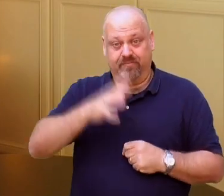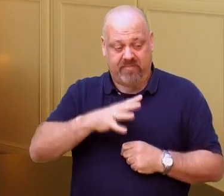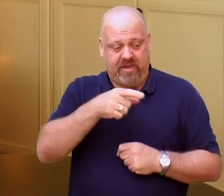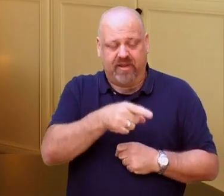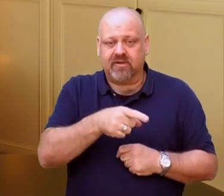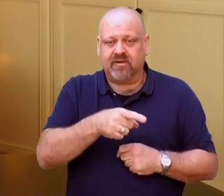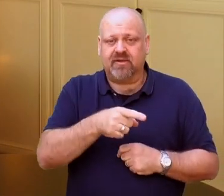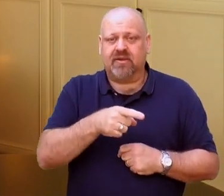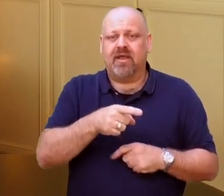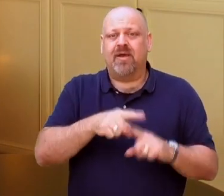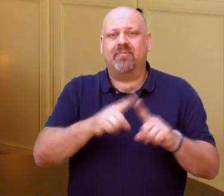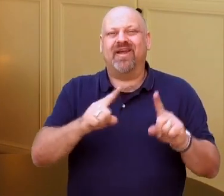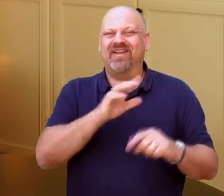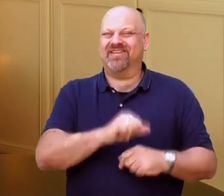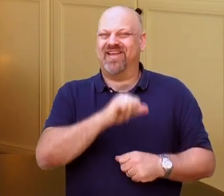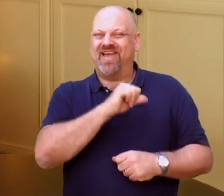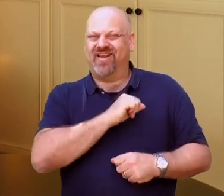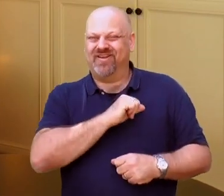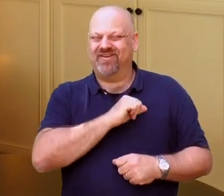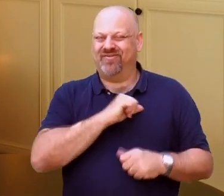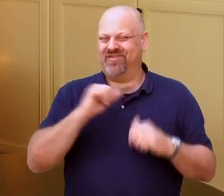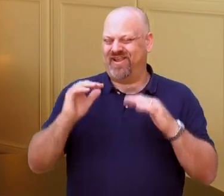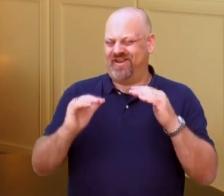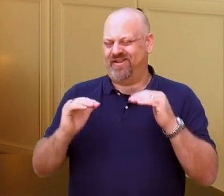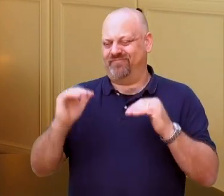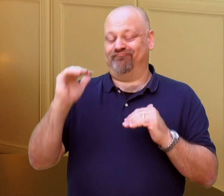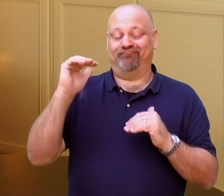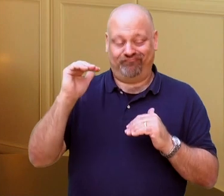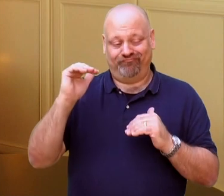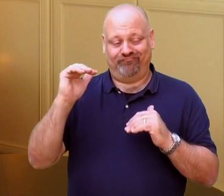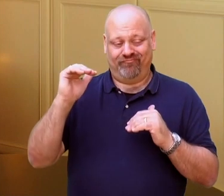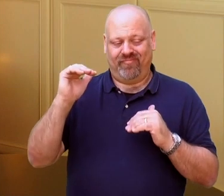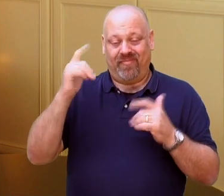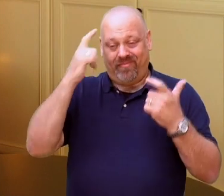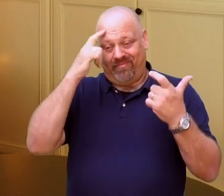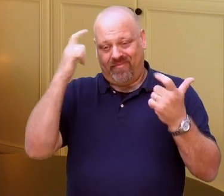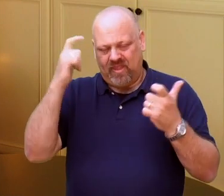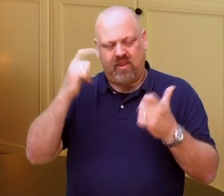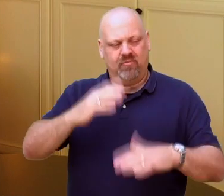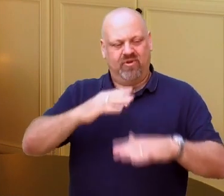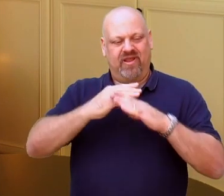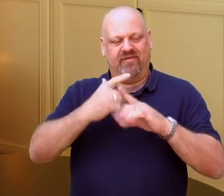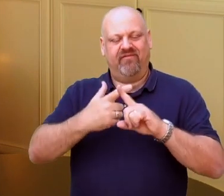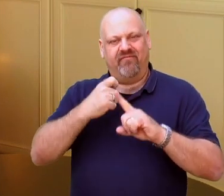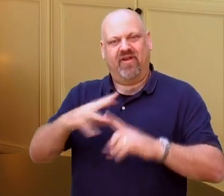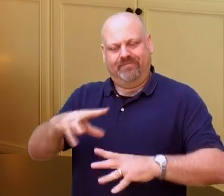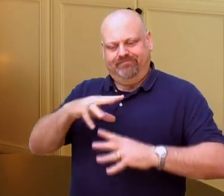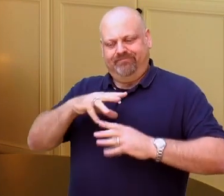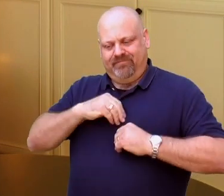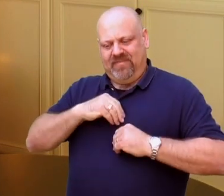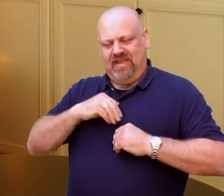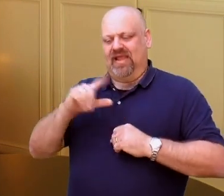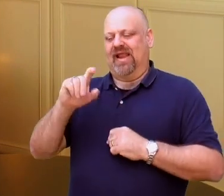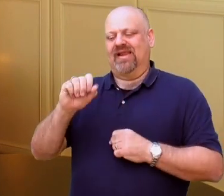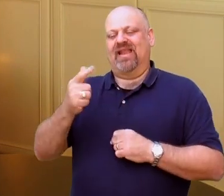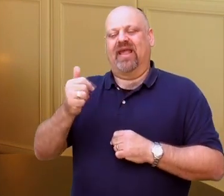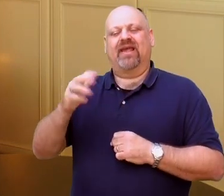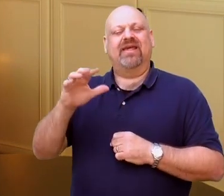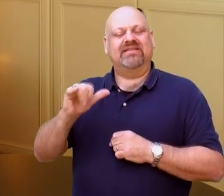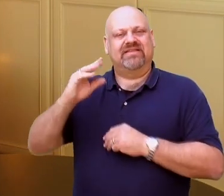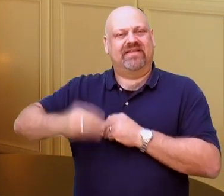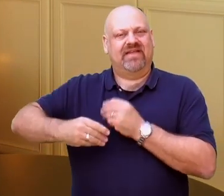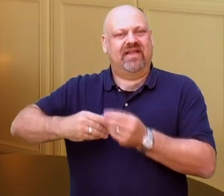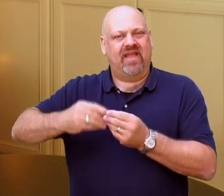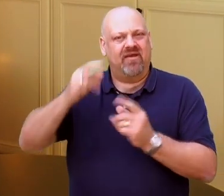man. It's just that his attitude and altitude prevented him from embracing the legacy